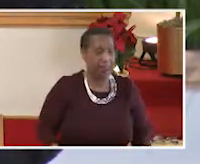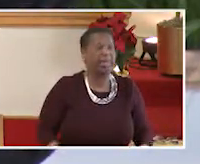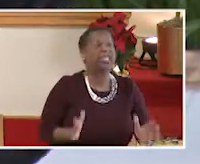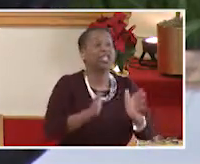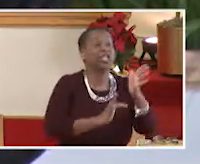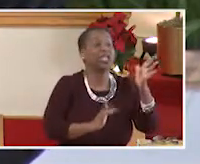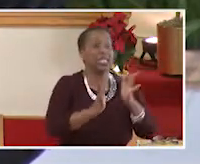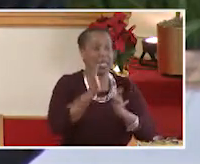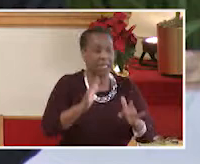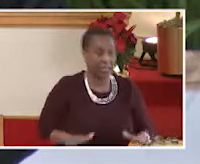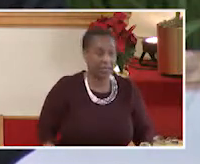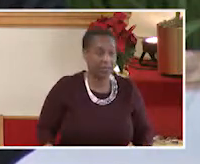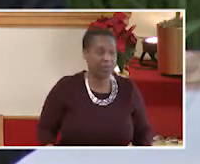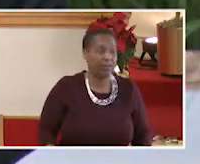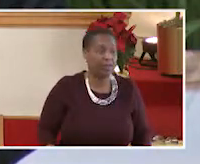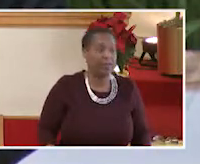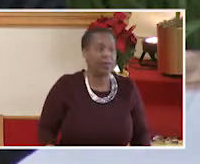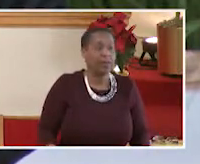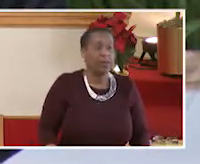Jesus.